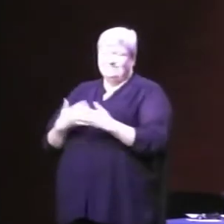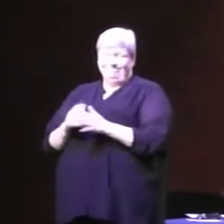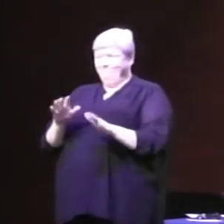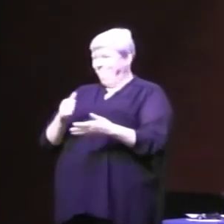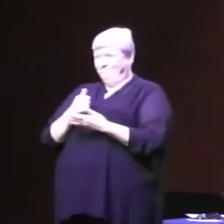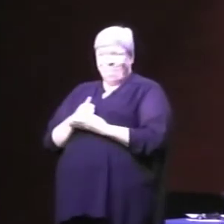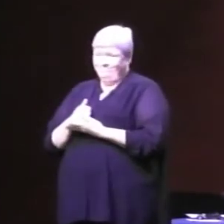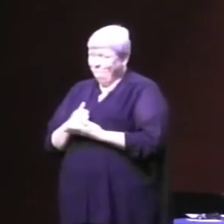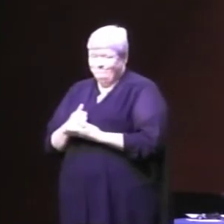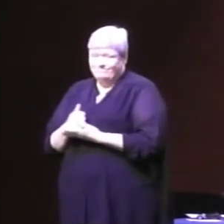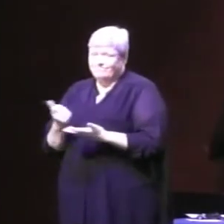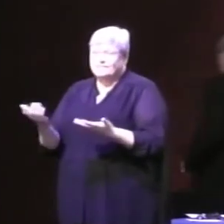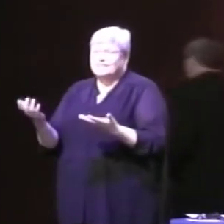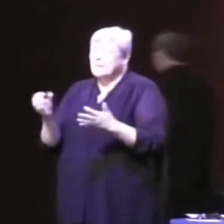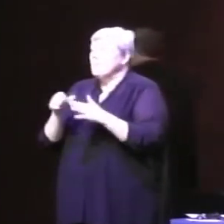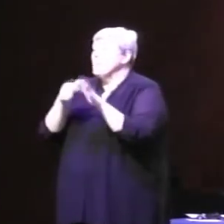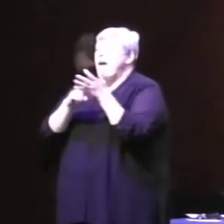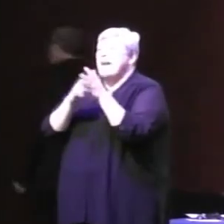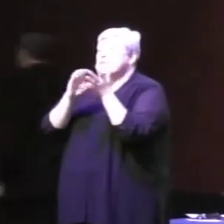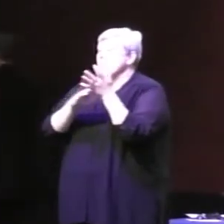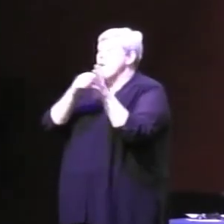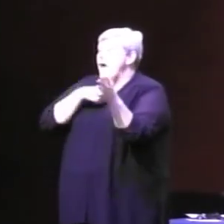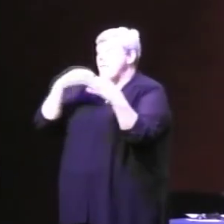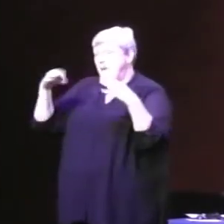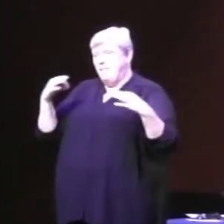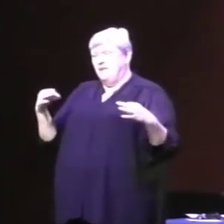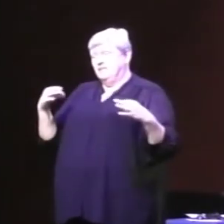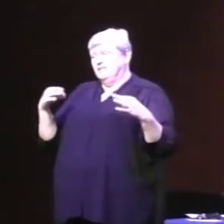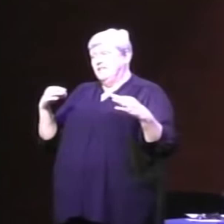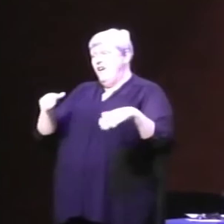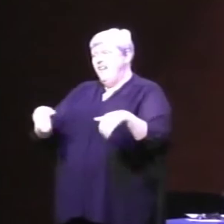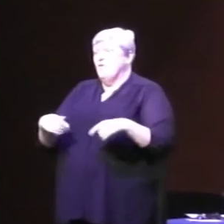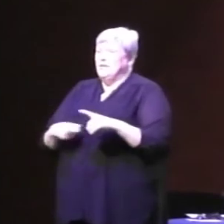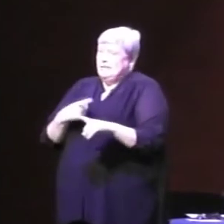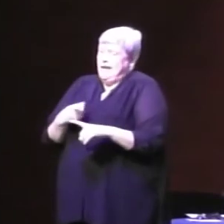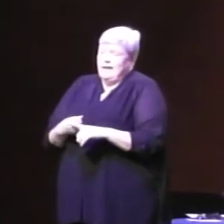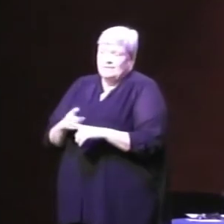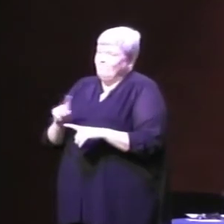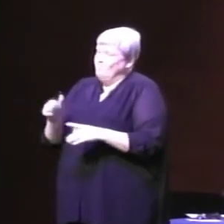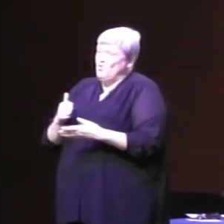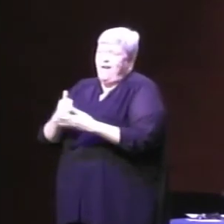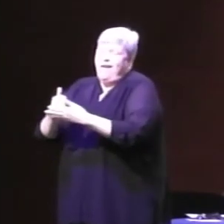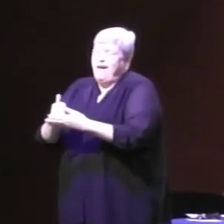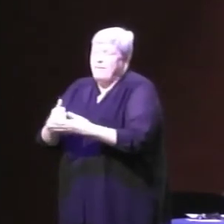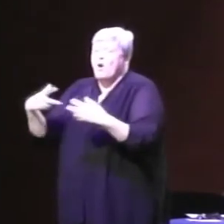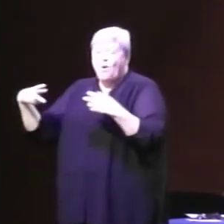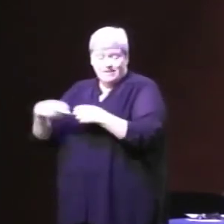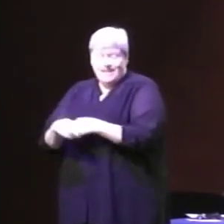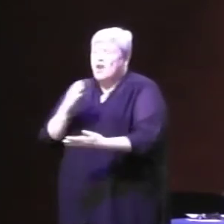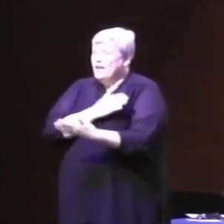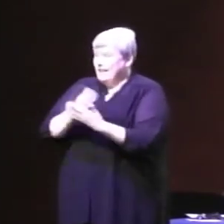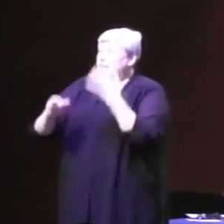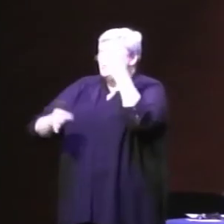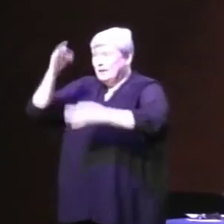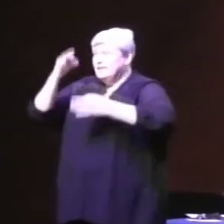helped by the Panama Papers and tax avoidance. Austerity is a clear